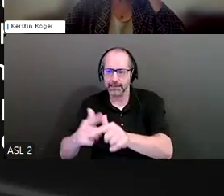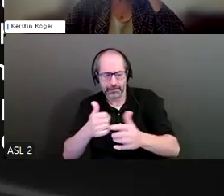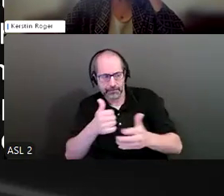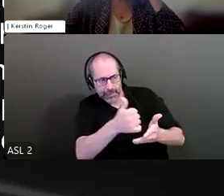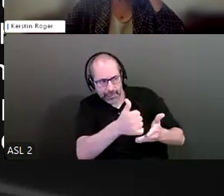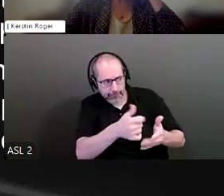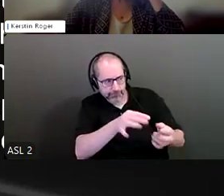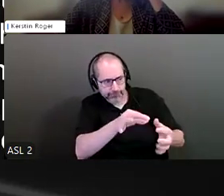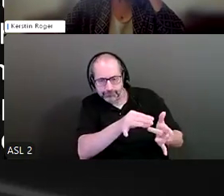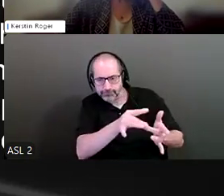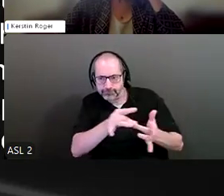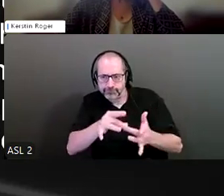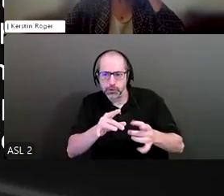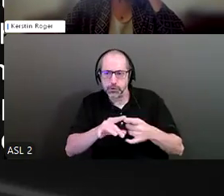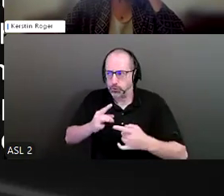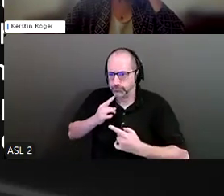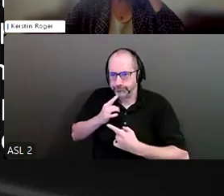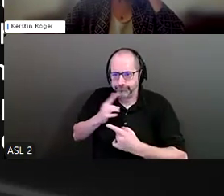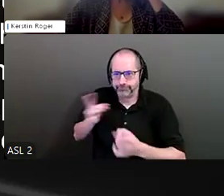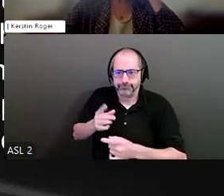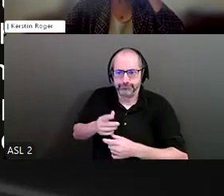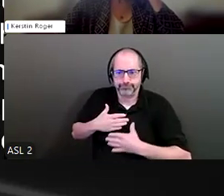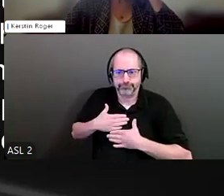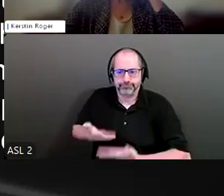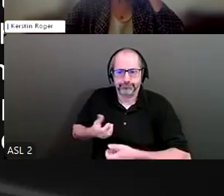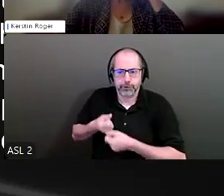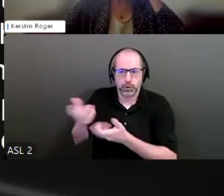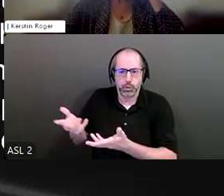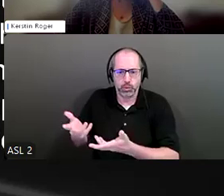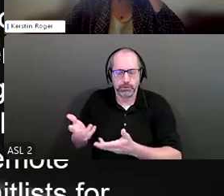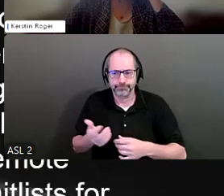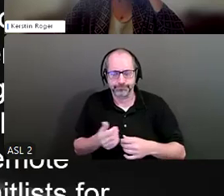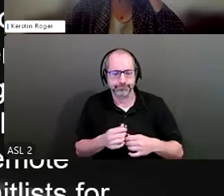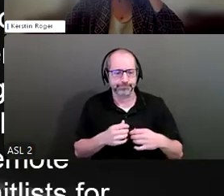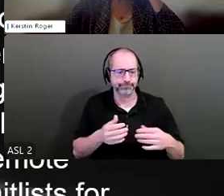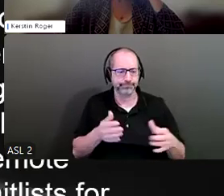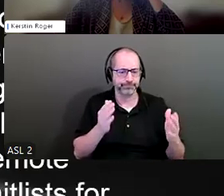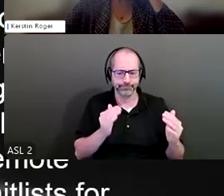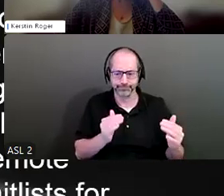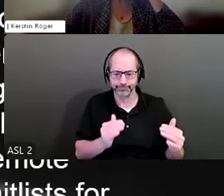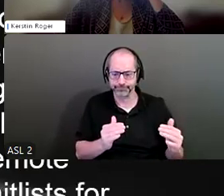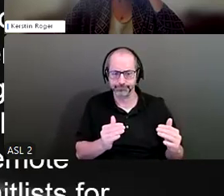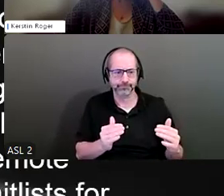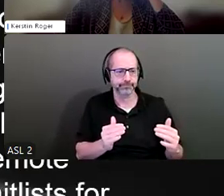over time within that kind of a relationship. Next.